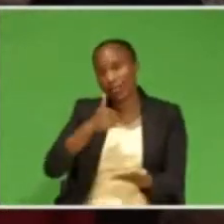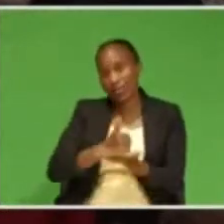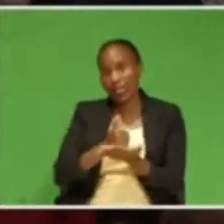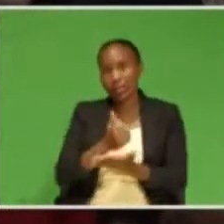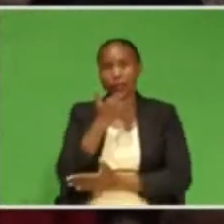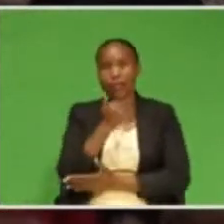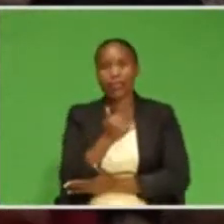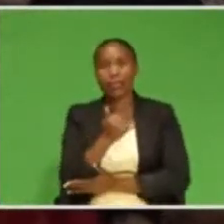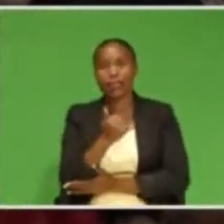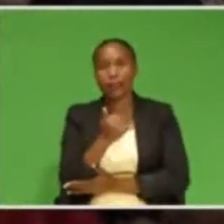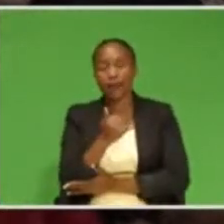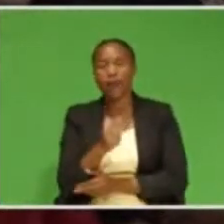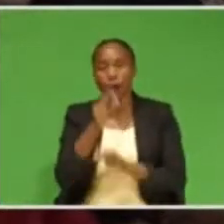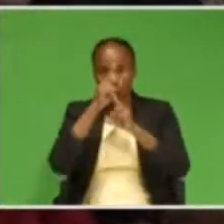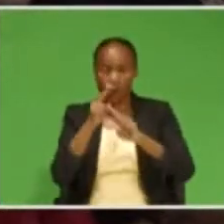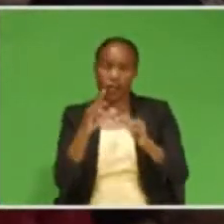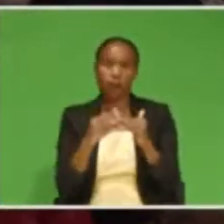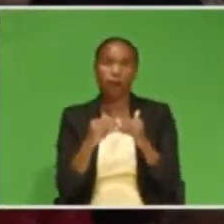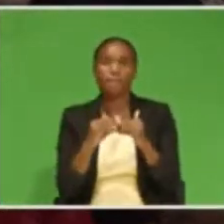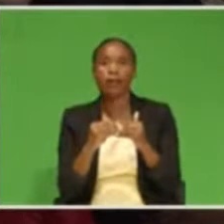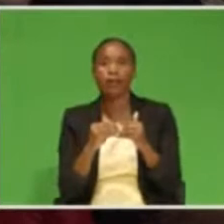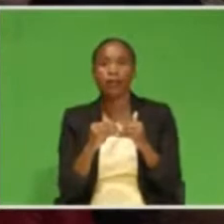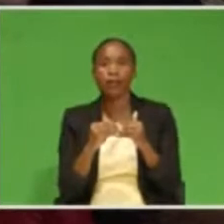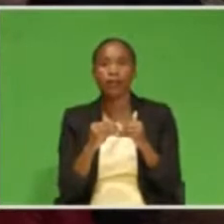President. Honorable members,